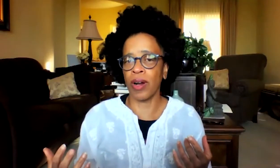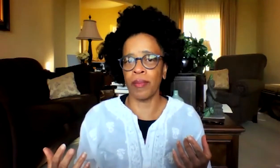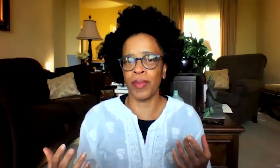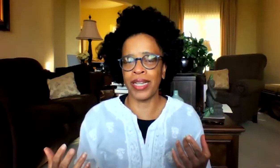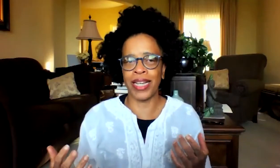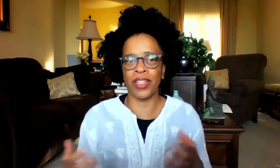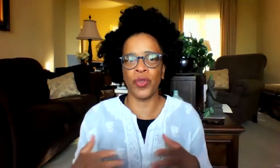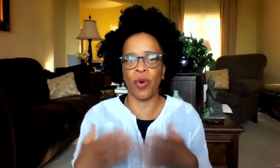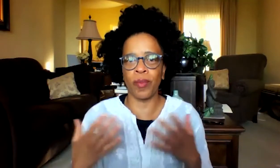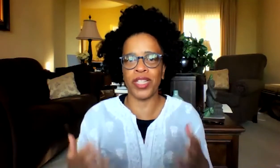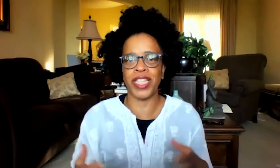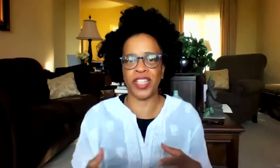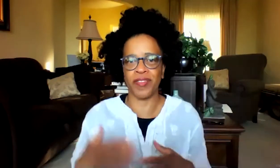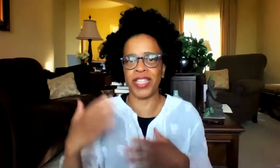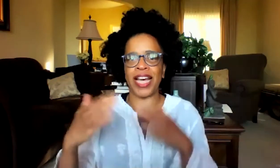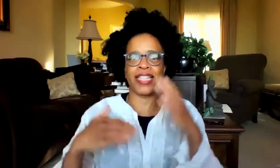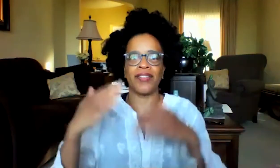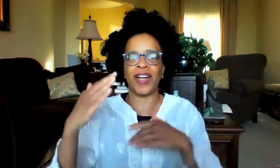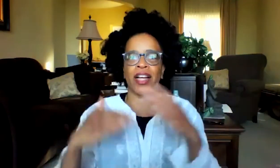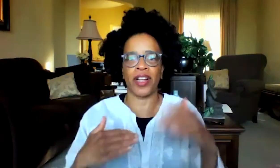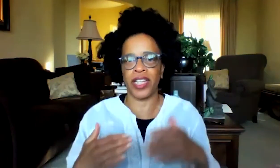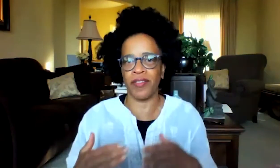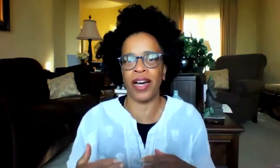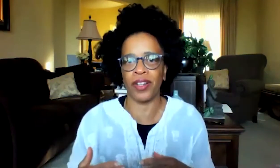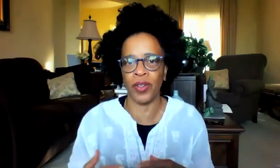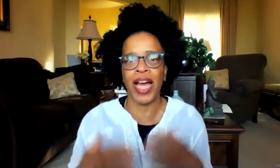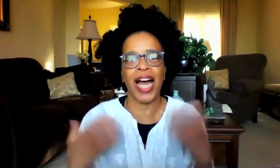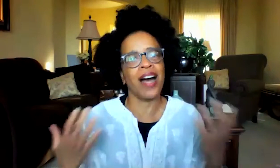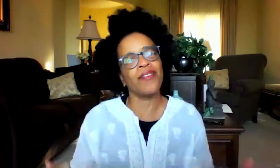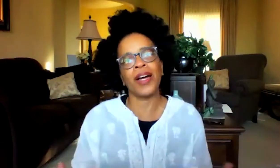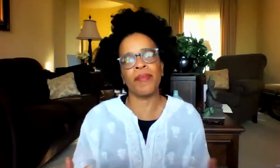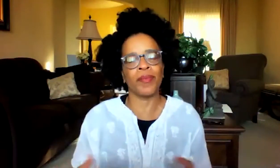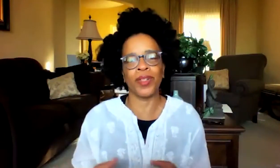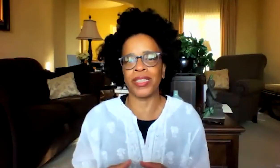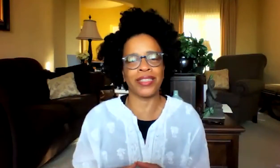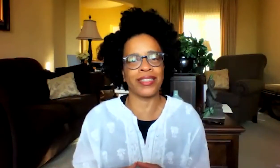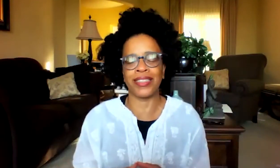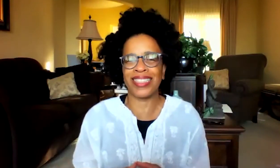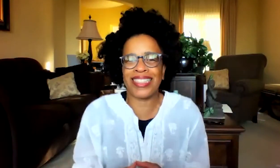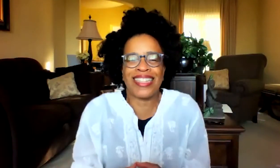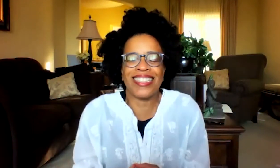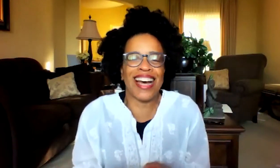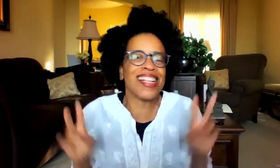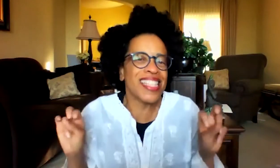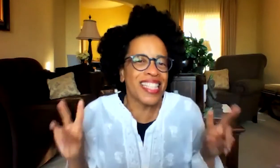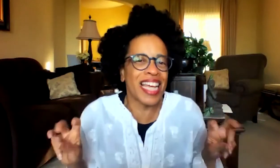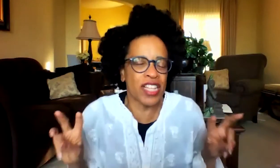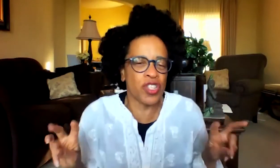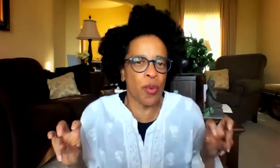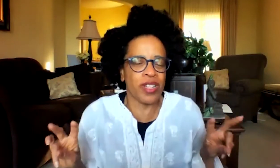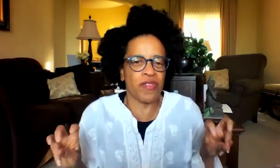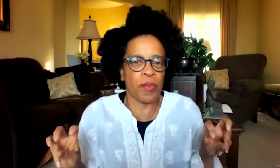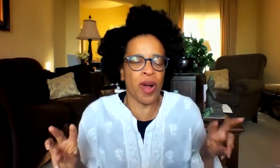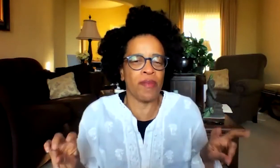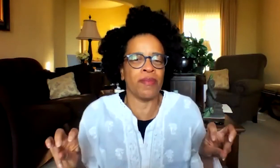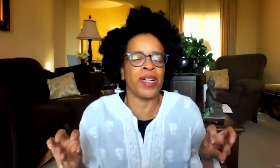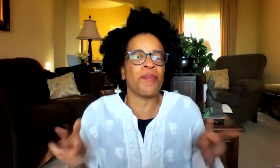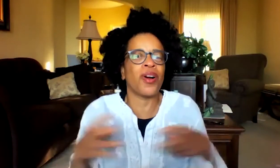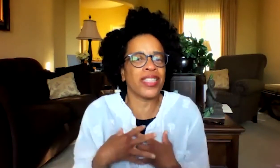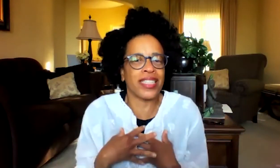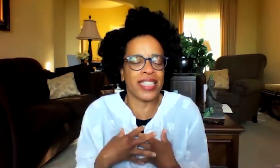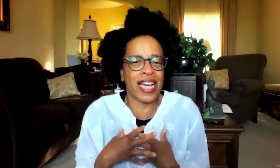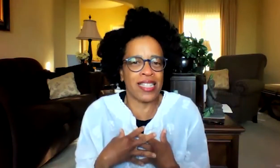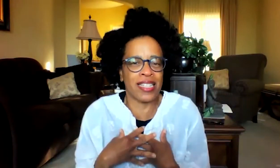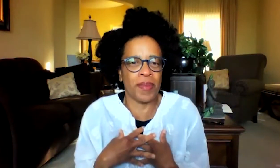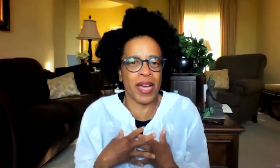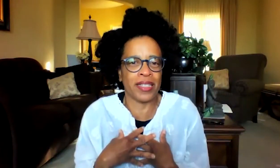racial harm and the normalization of this idea of hierarchy of value, how have I been willing to just not see that as so much of a problem,